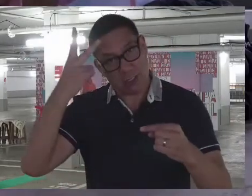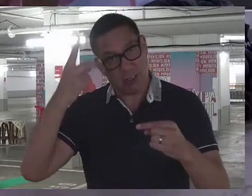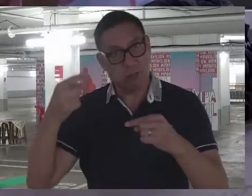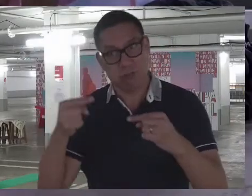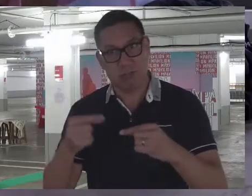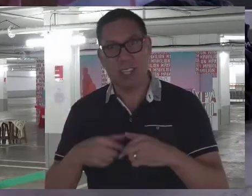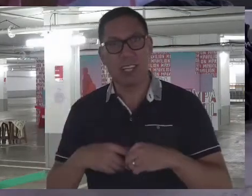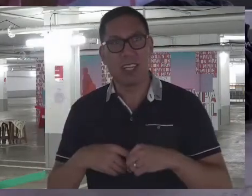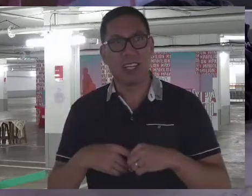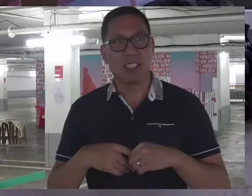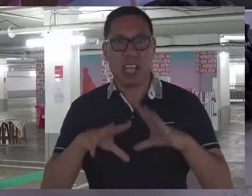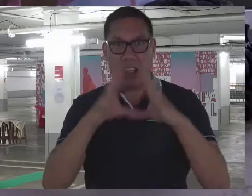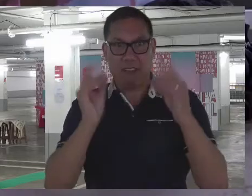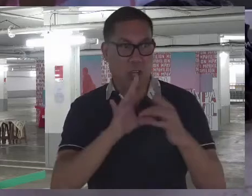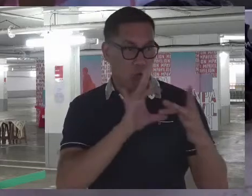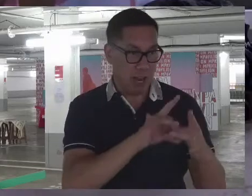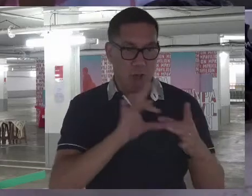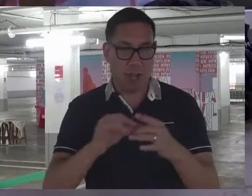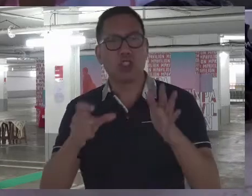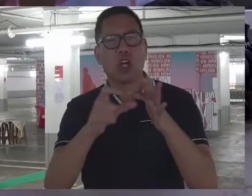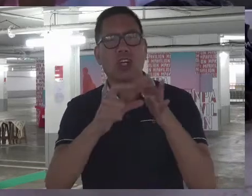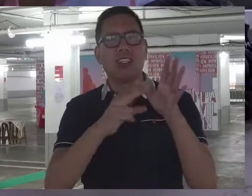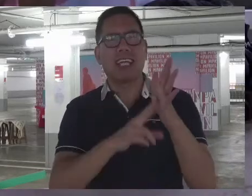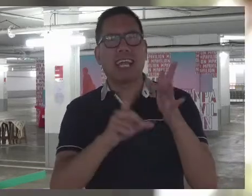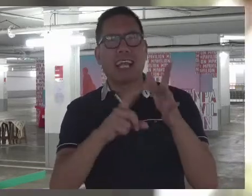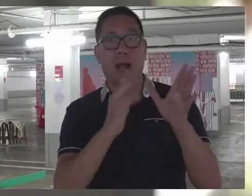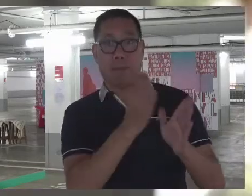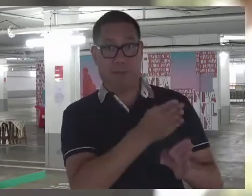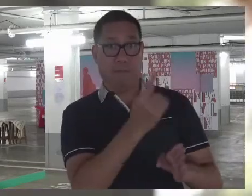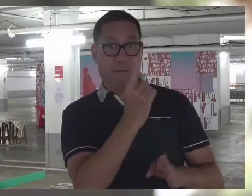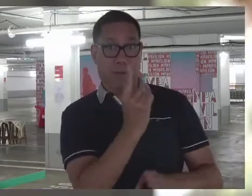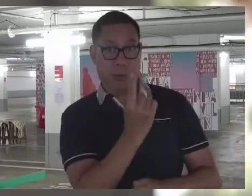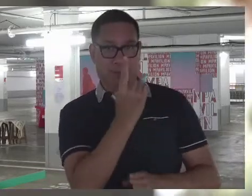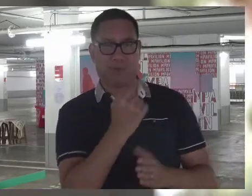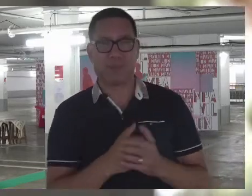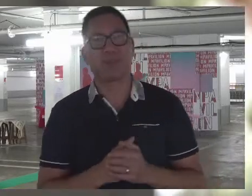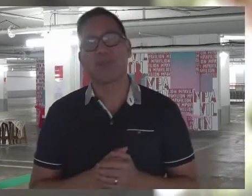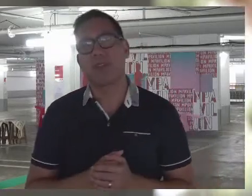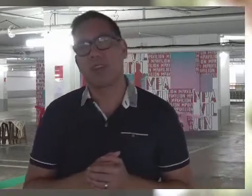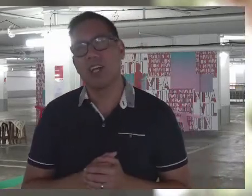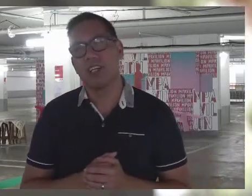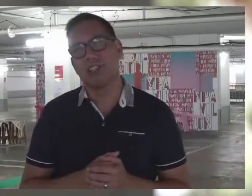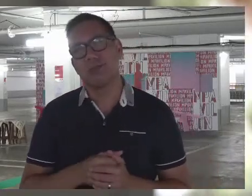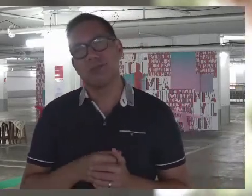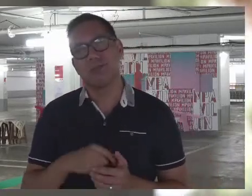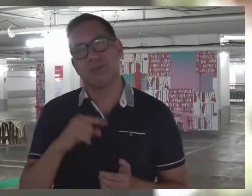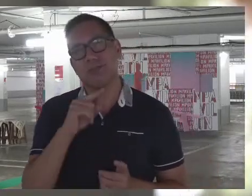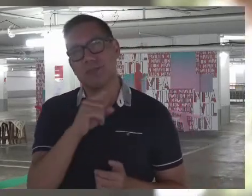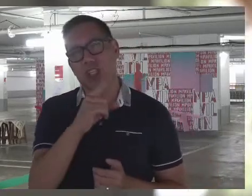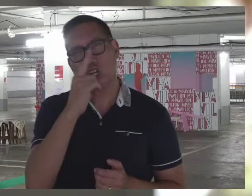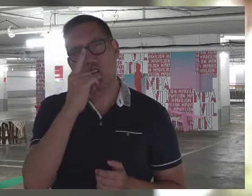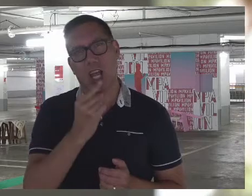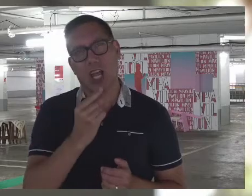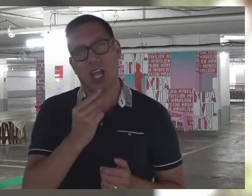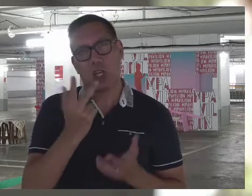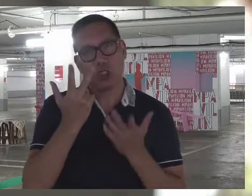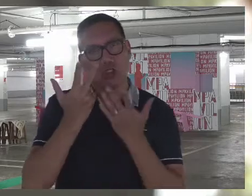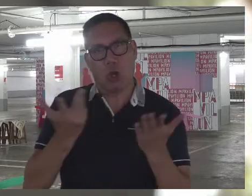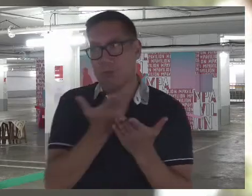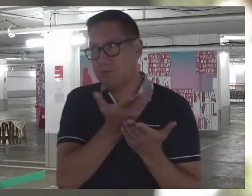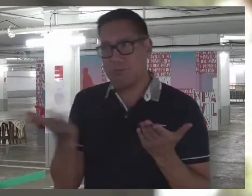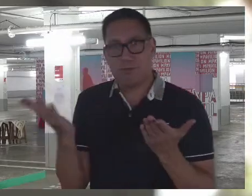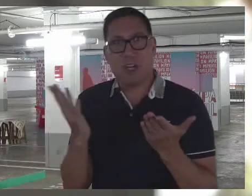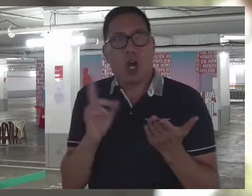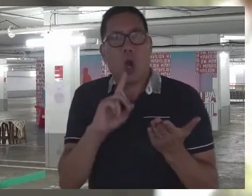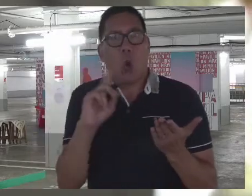to that. Danica, can we start with you maybe? And if you can kind of tell us a bit about